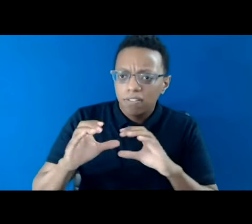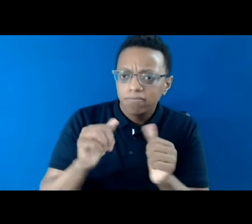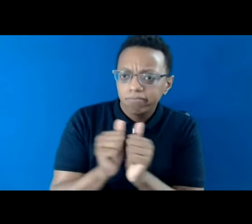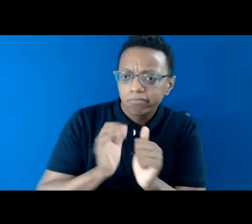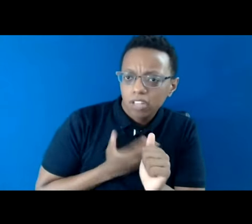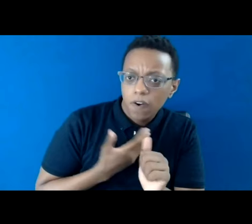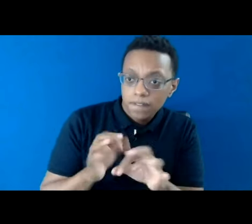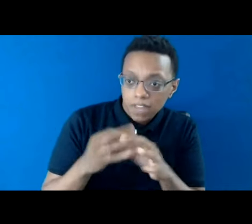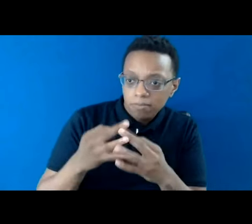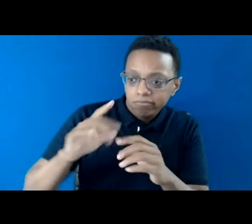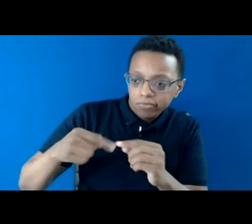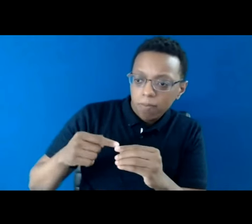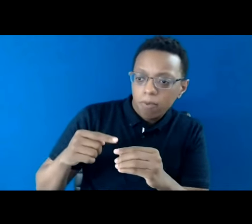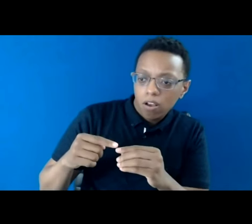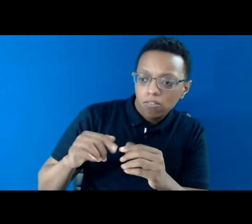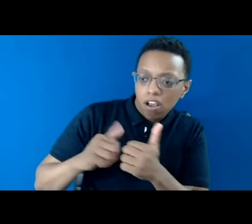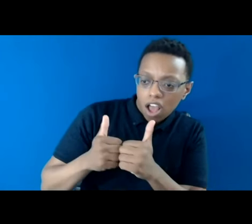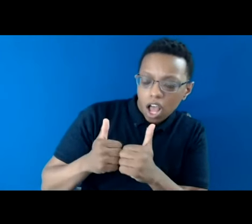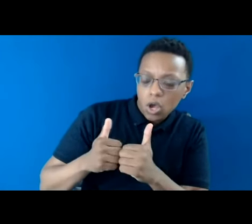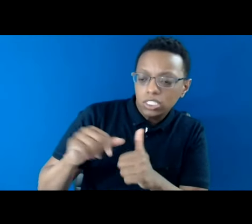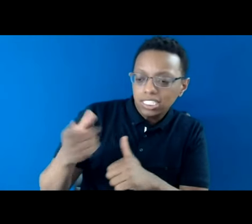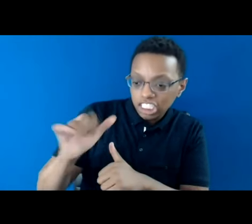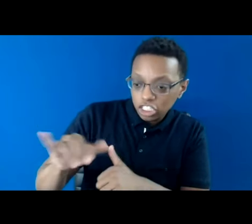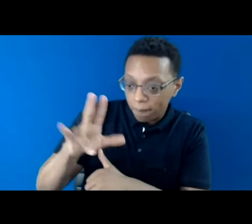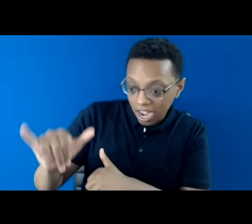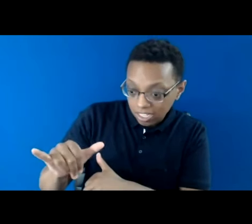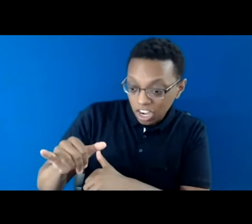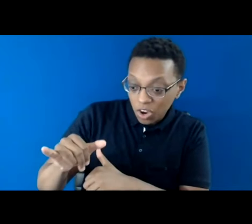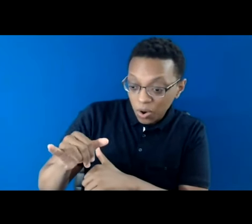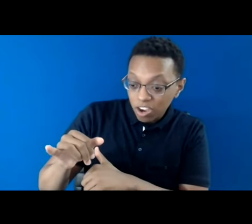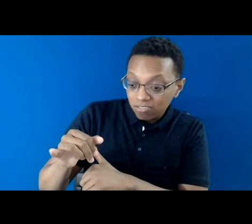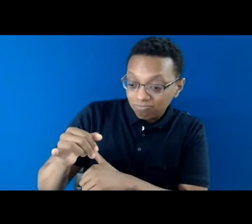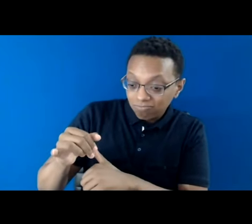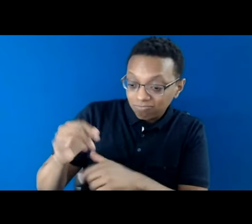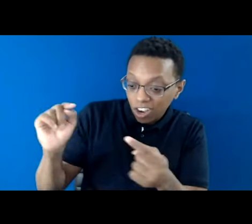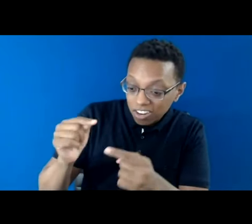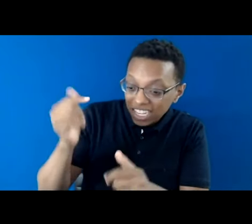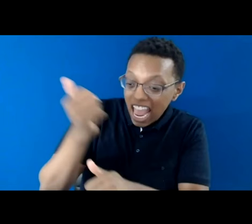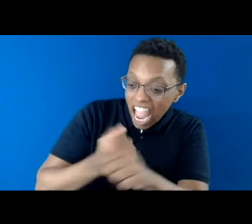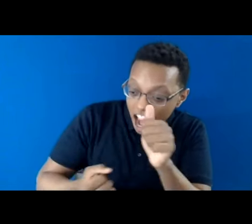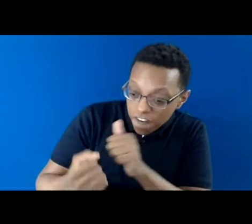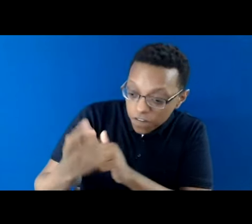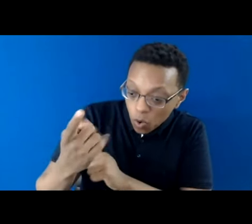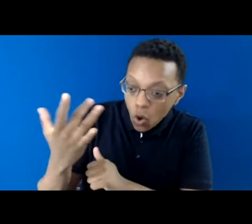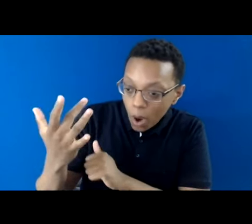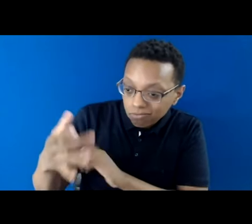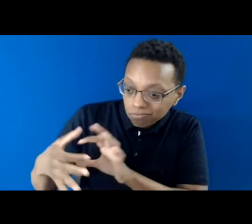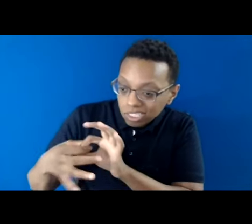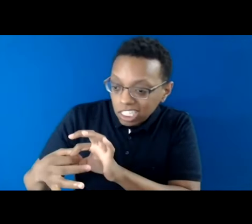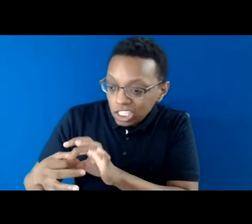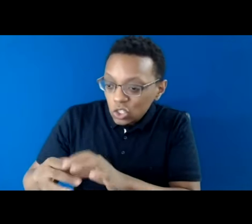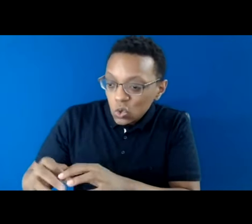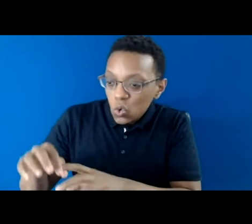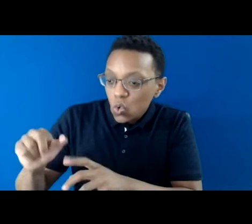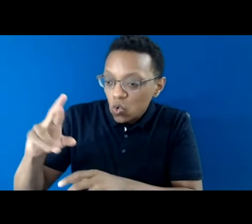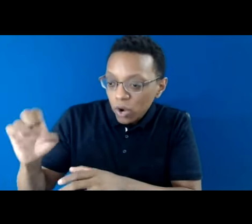families about the way that the gender binary harms everyone because of racism and white supremacy is really something that